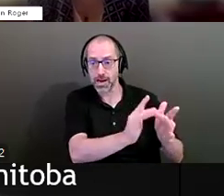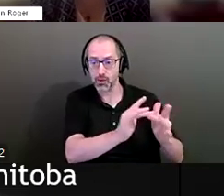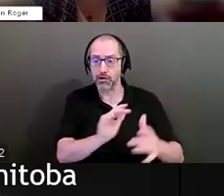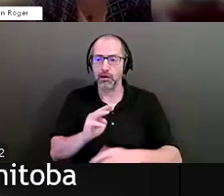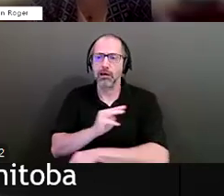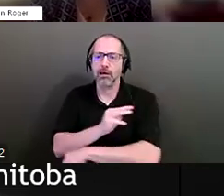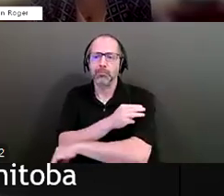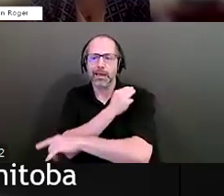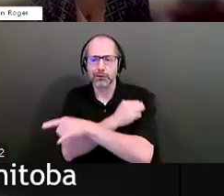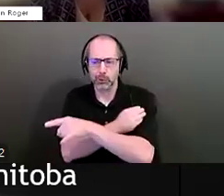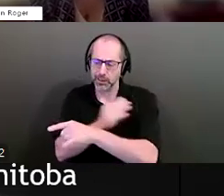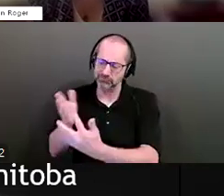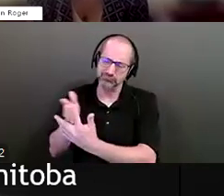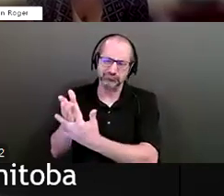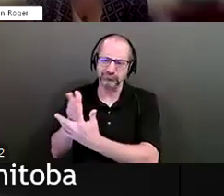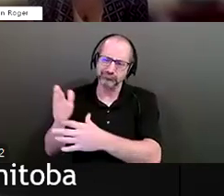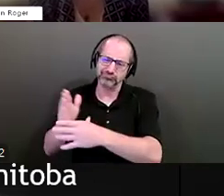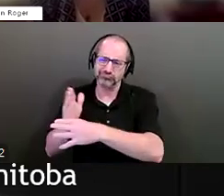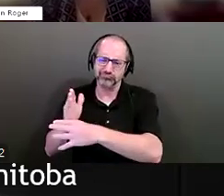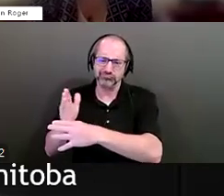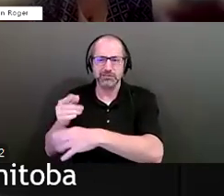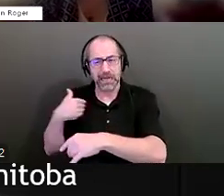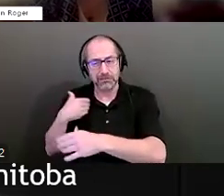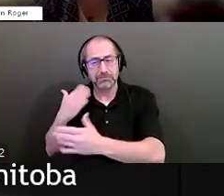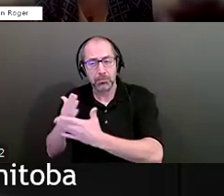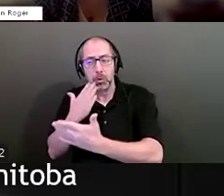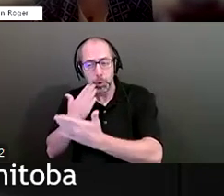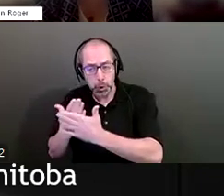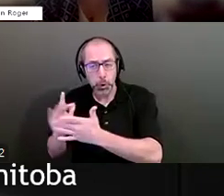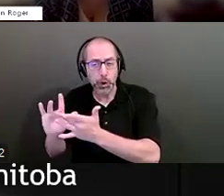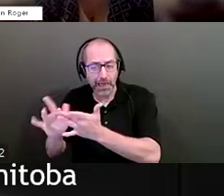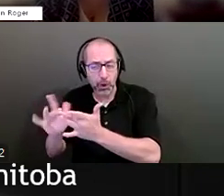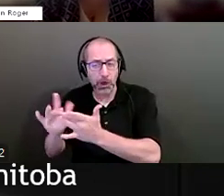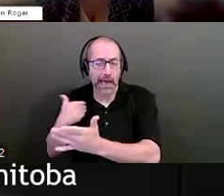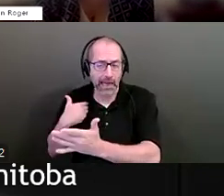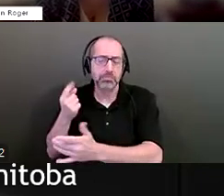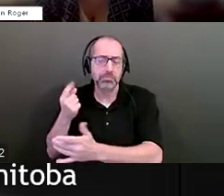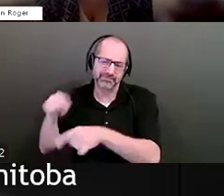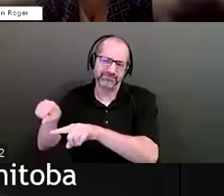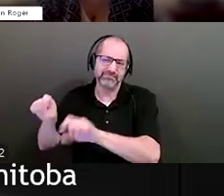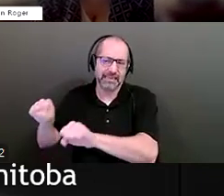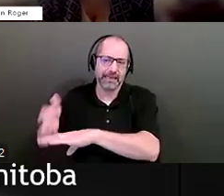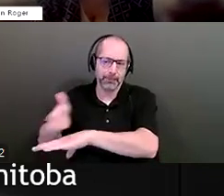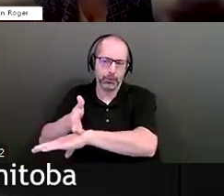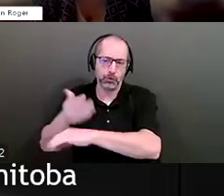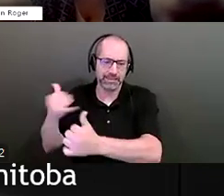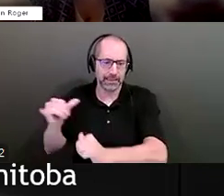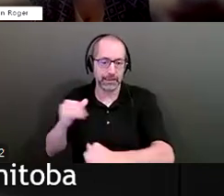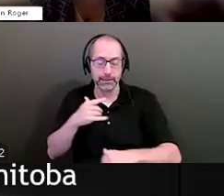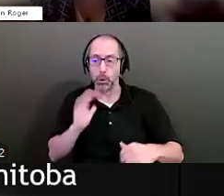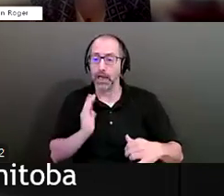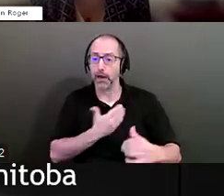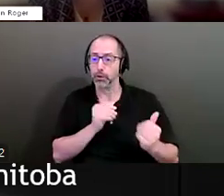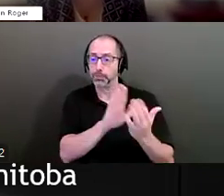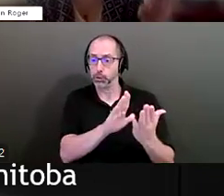some really good networks here, but we could certainly improve on those as well. So we had a mixed methods approach, which means we